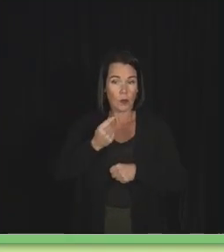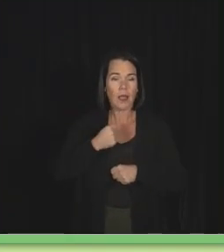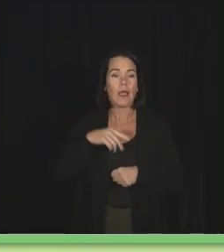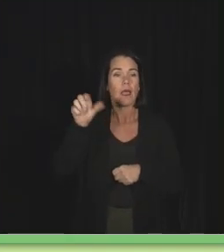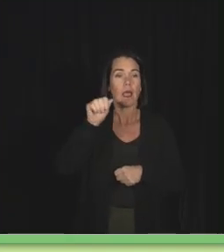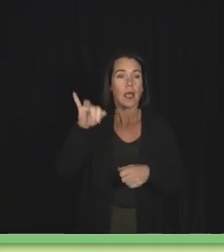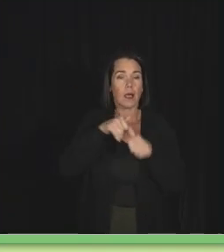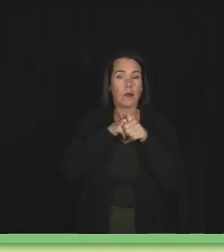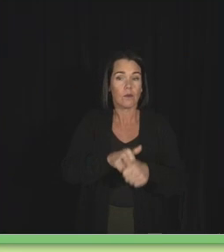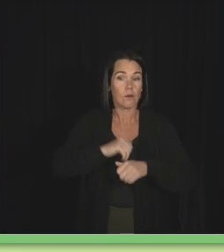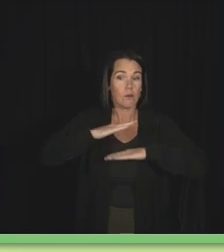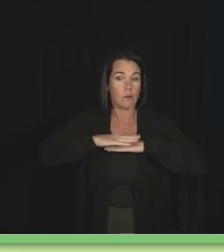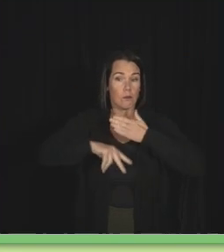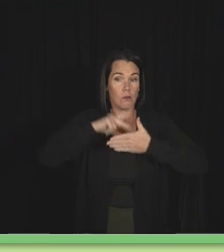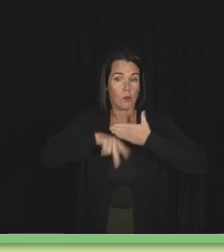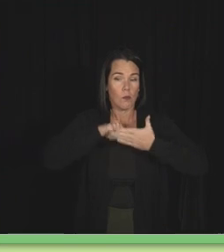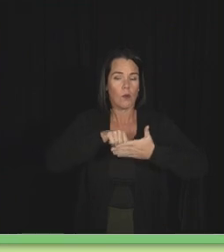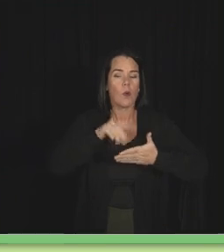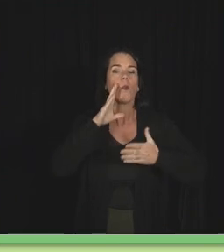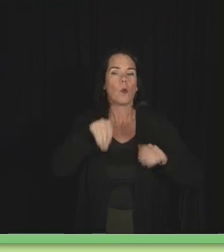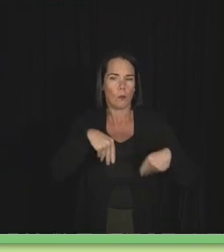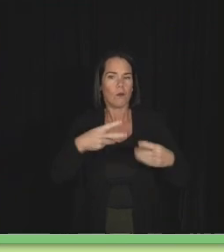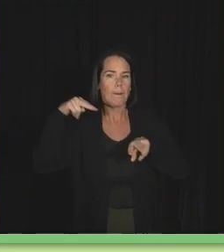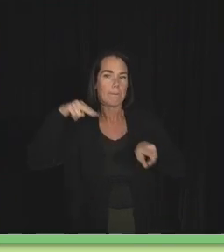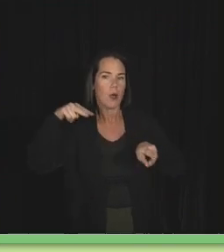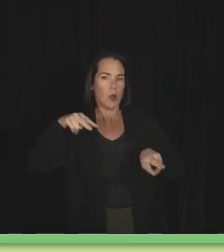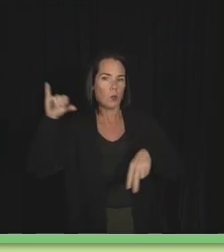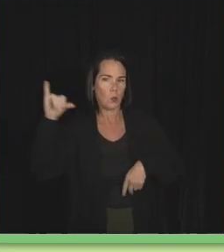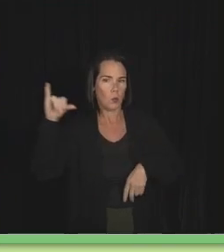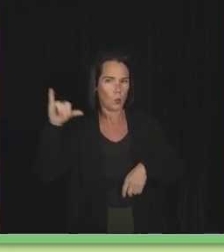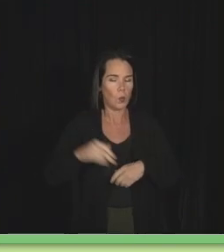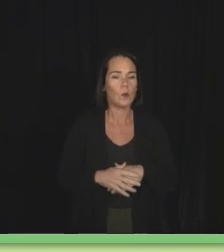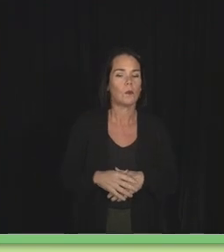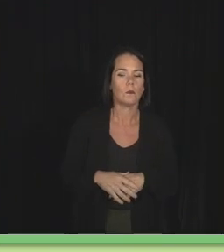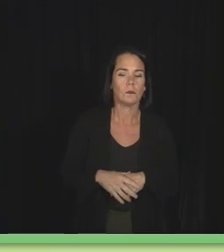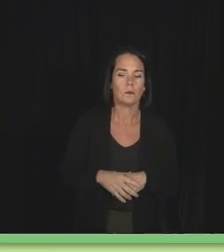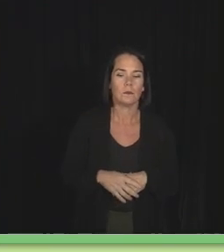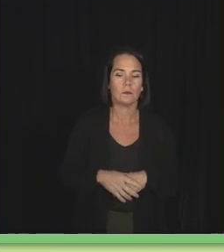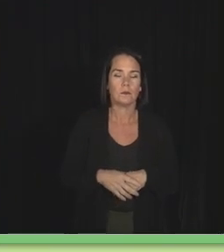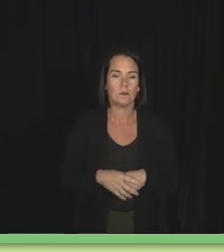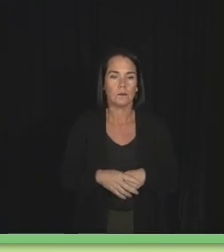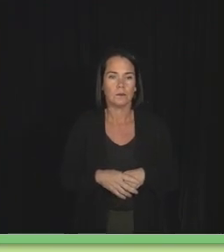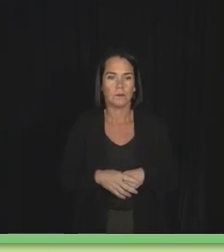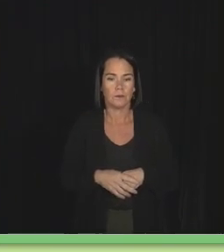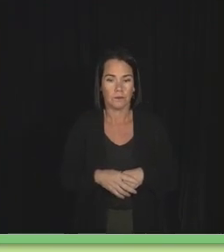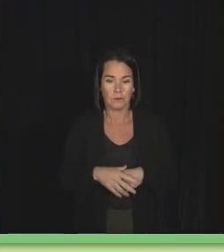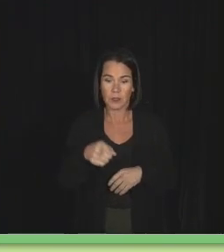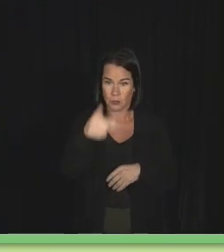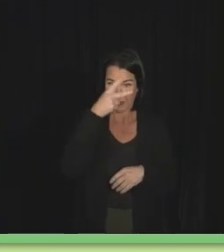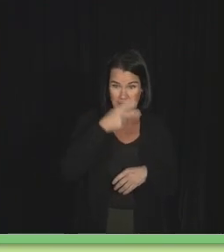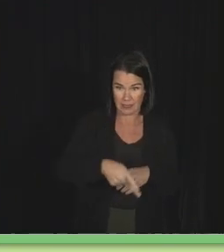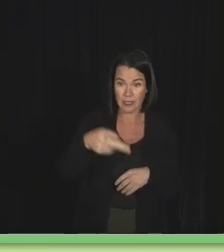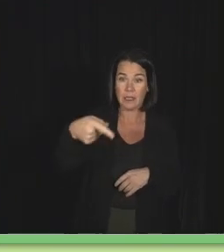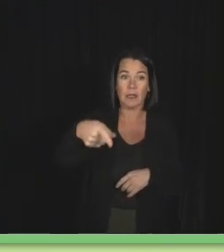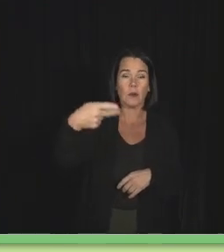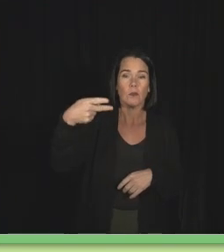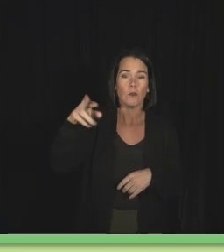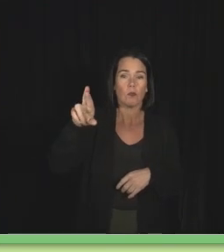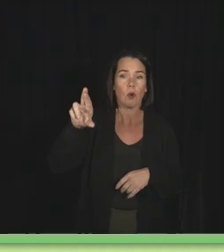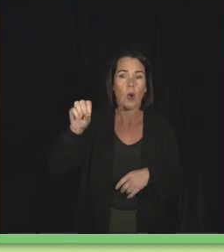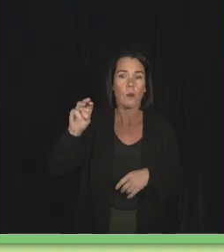conformance platform will provide a monitoring system. And I can see that my Prometheus pods are